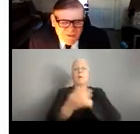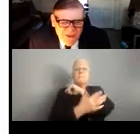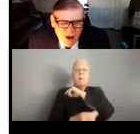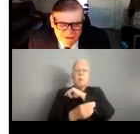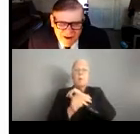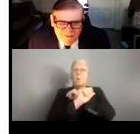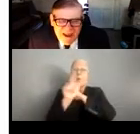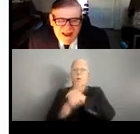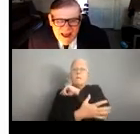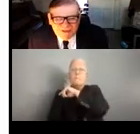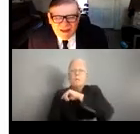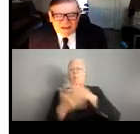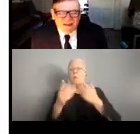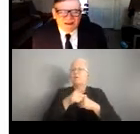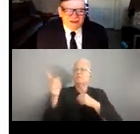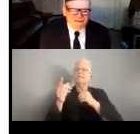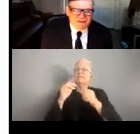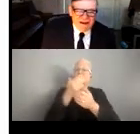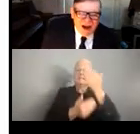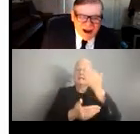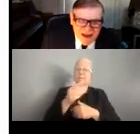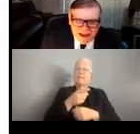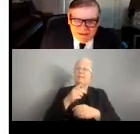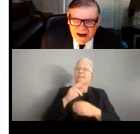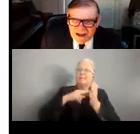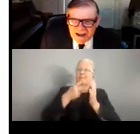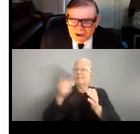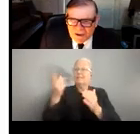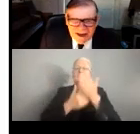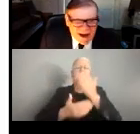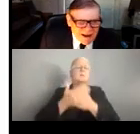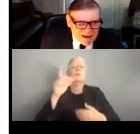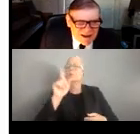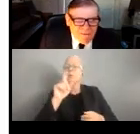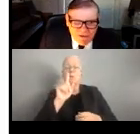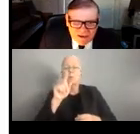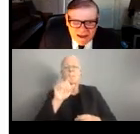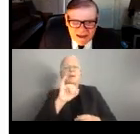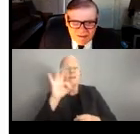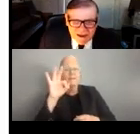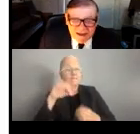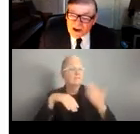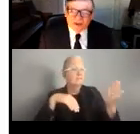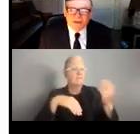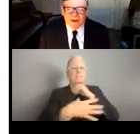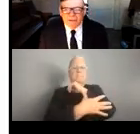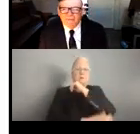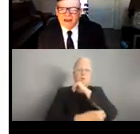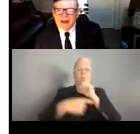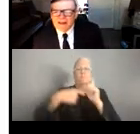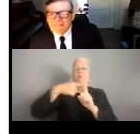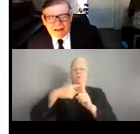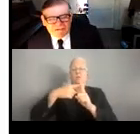disabled. However, if there are such similarities between the characteristic of poverty and disability, not